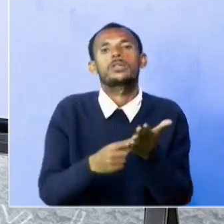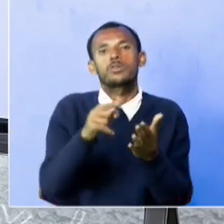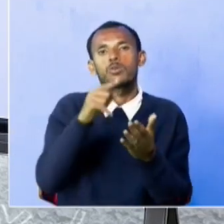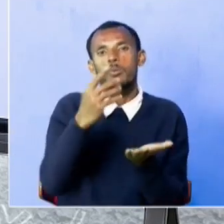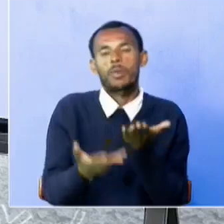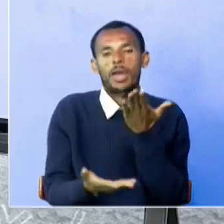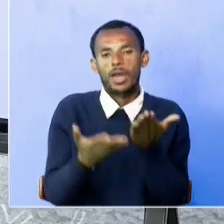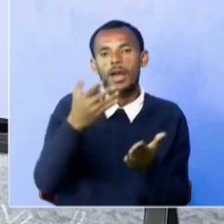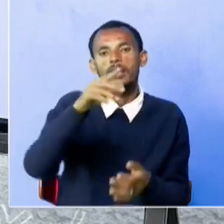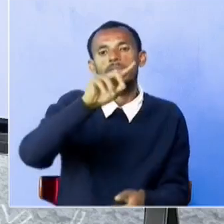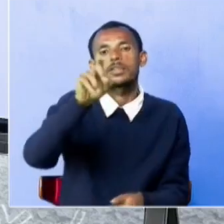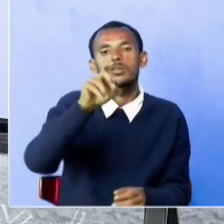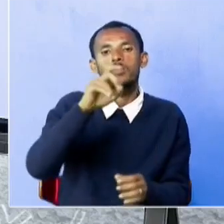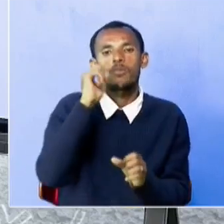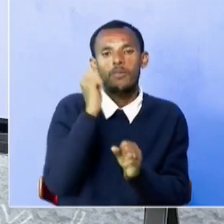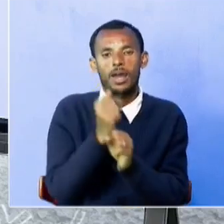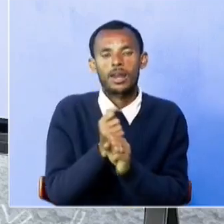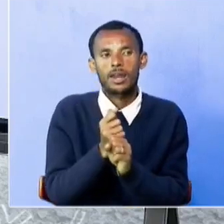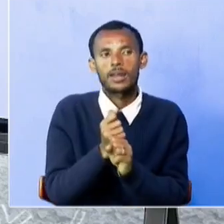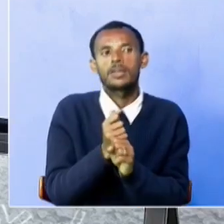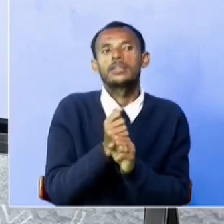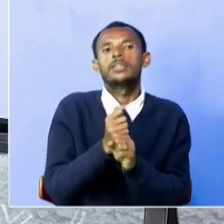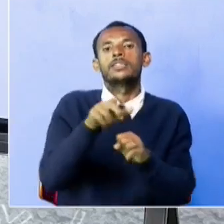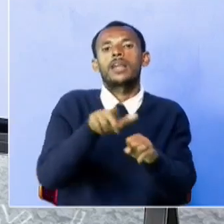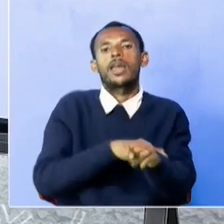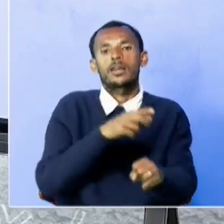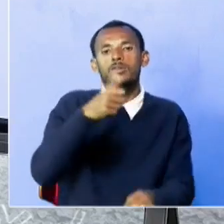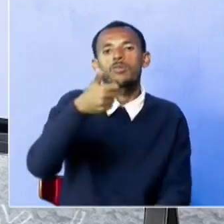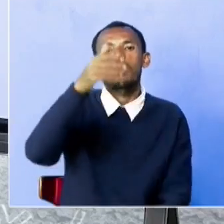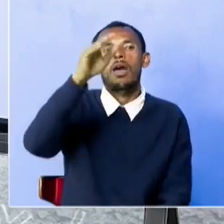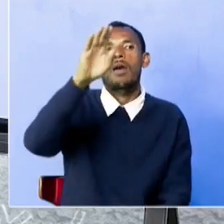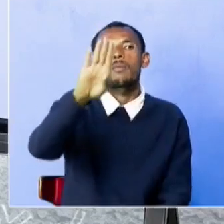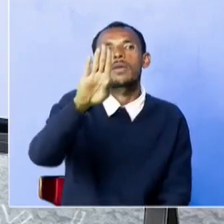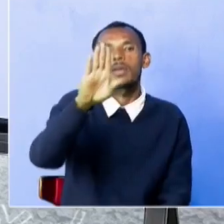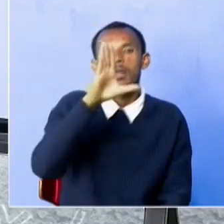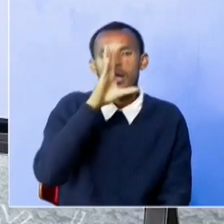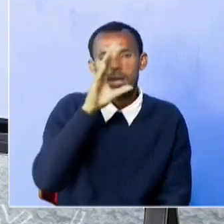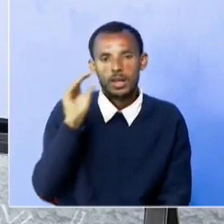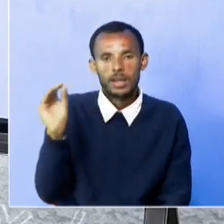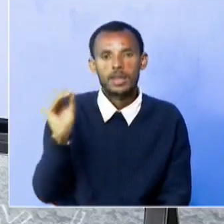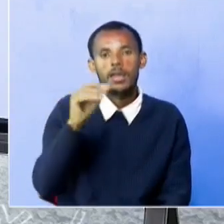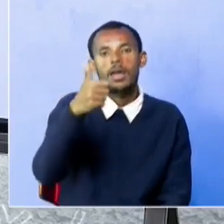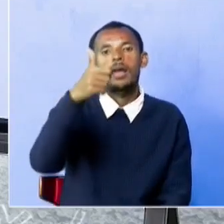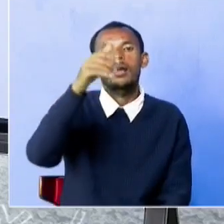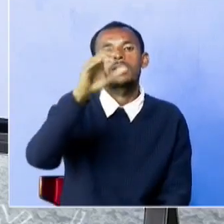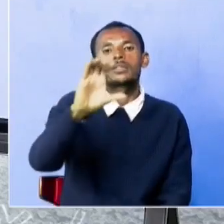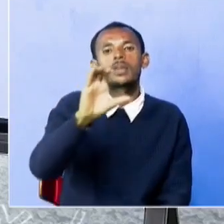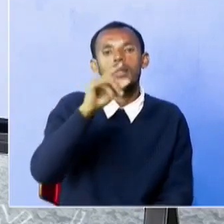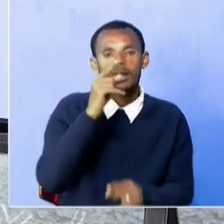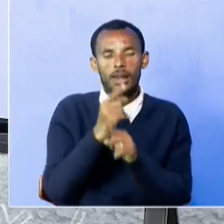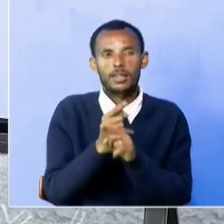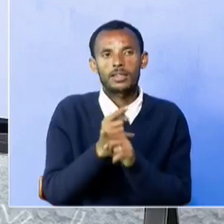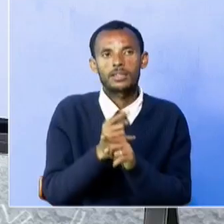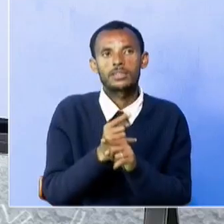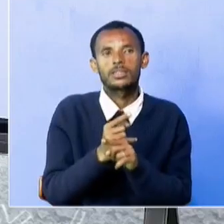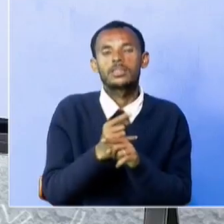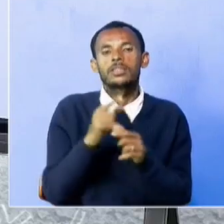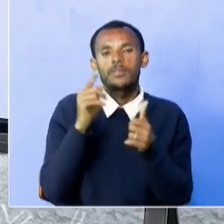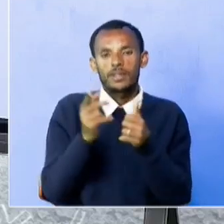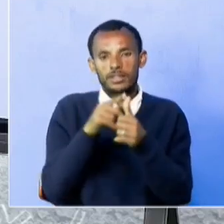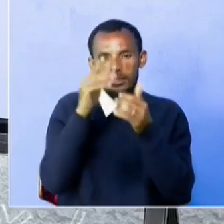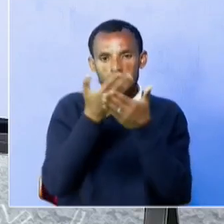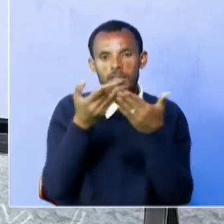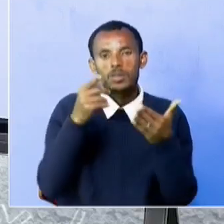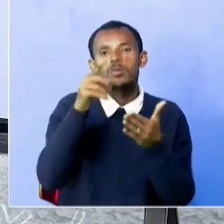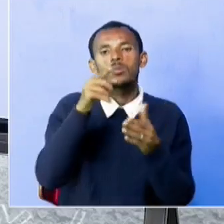be asked to find the lengths of AB and AC, right? So the first thing that